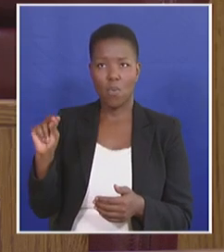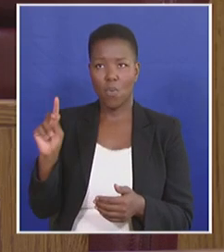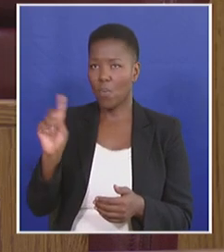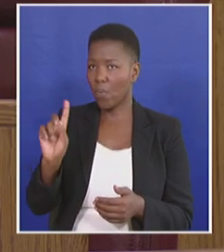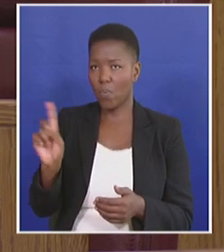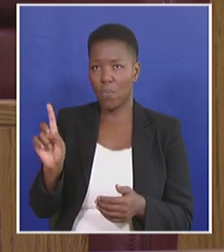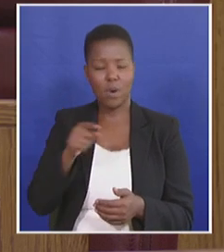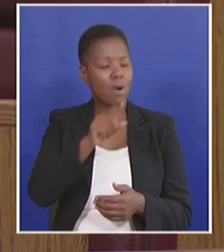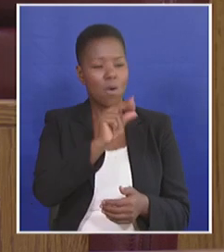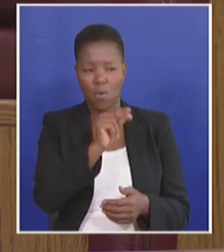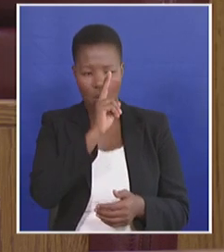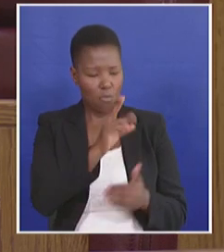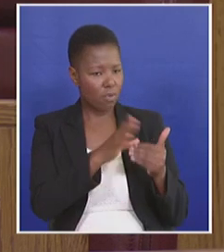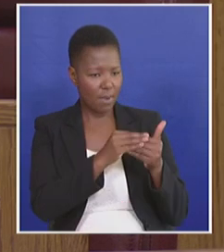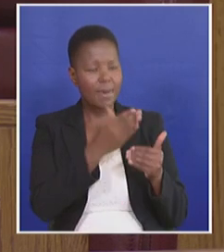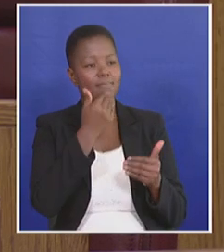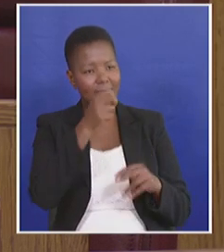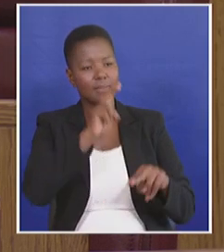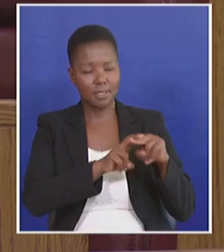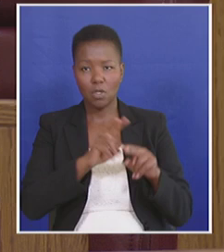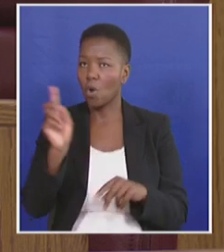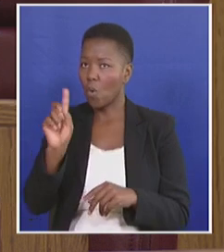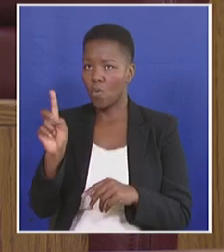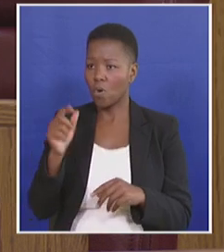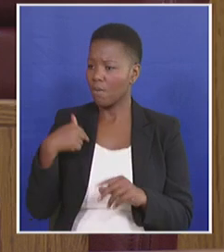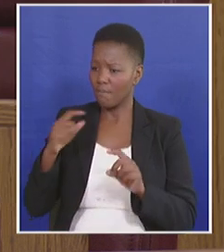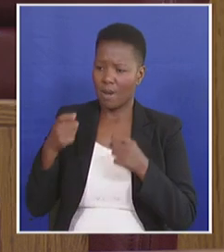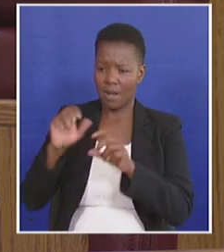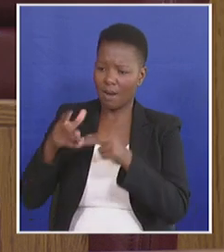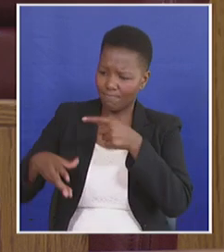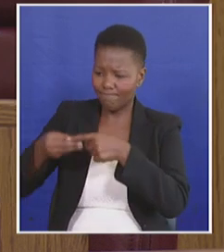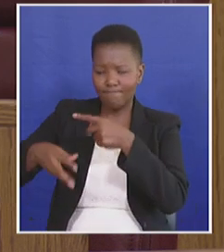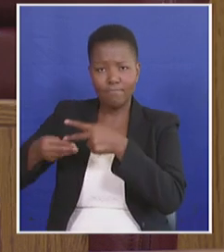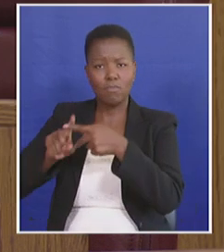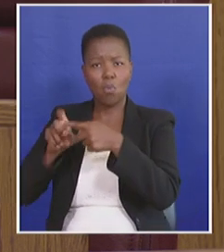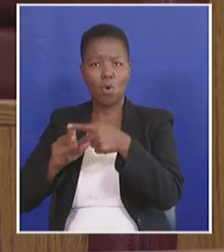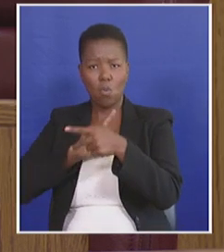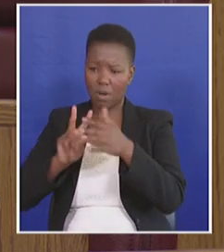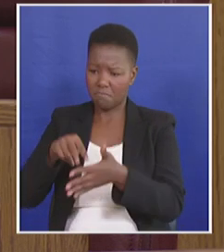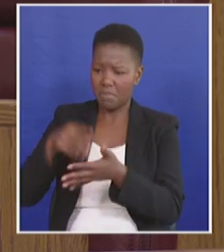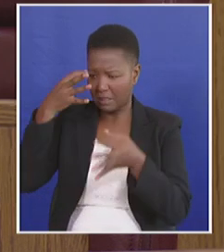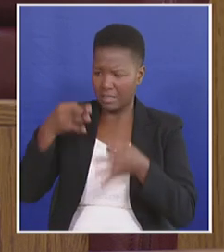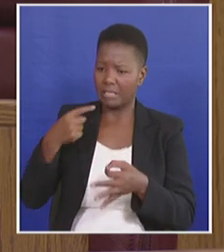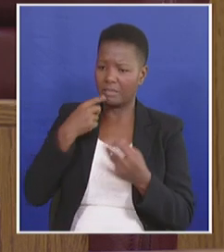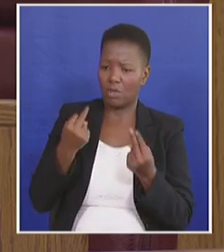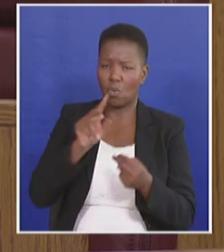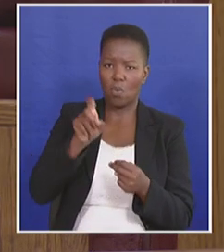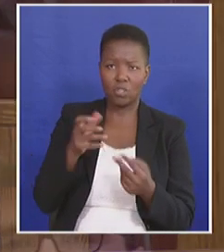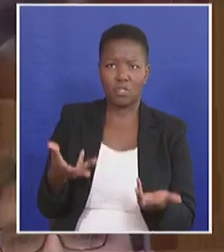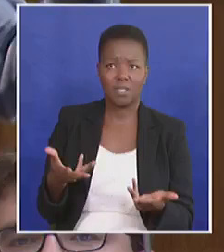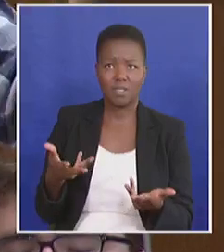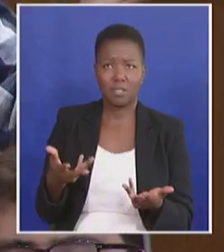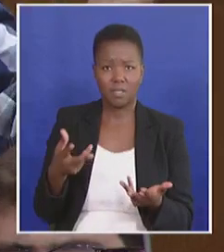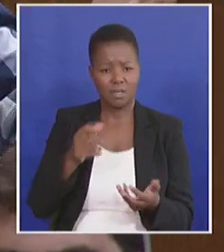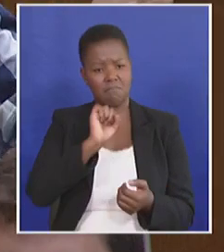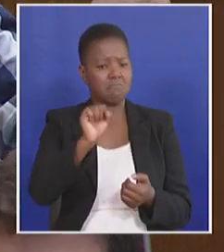point of order, Honorable Member, please. Because then it means we can't make follow-up questions, because then somebody can just decide that it's a new question based